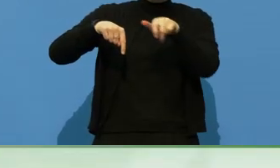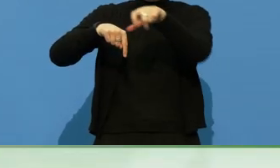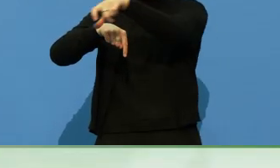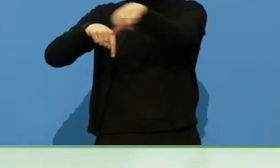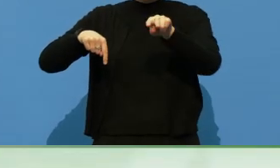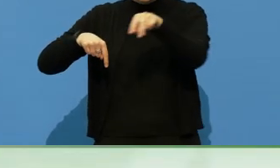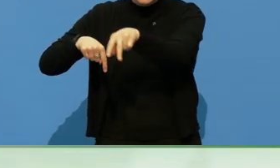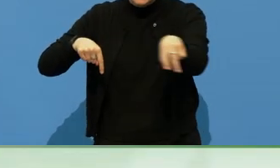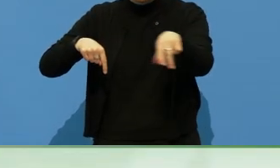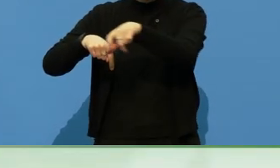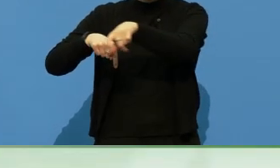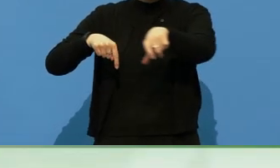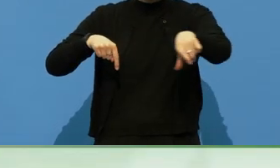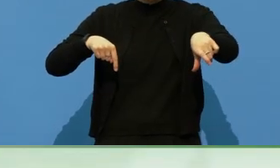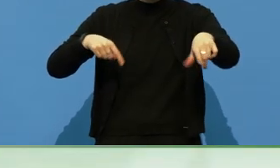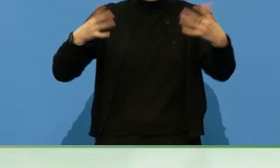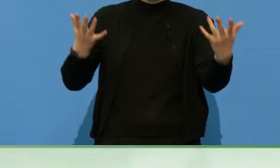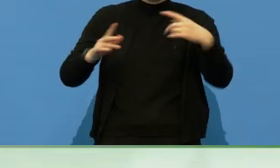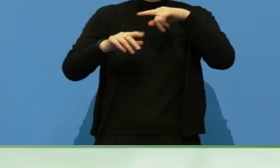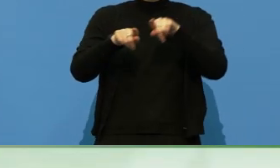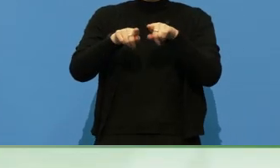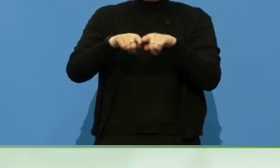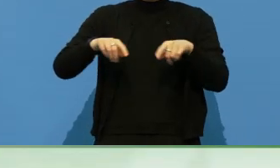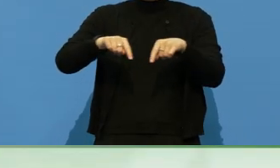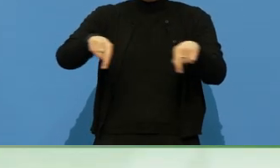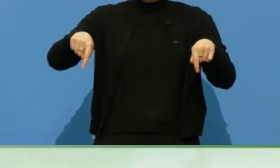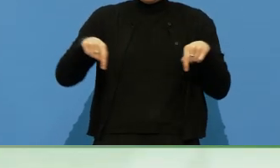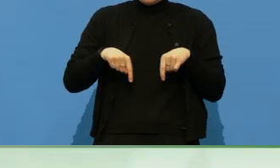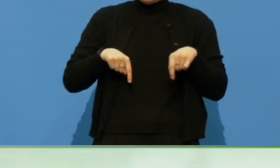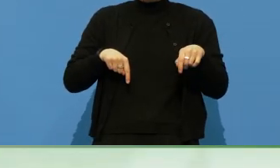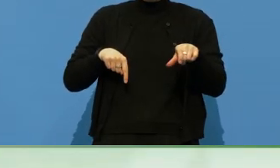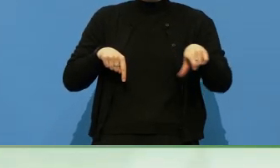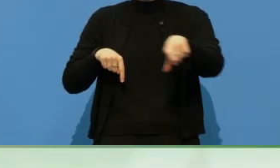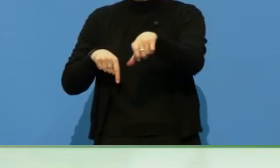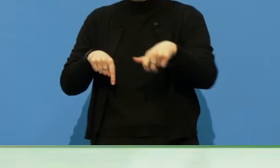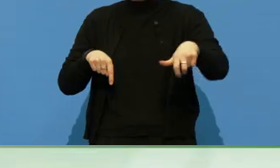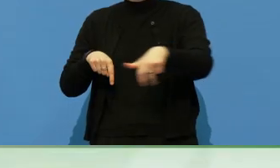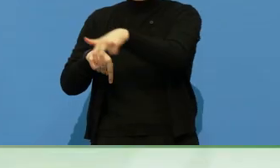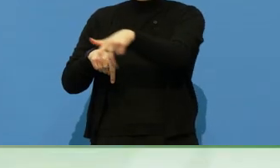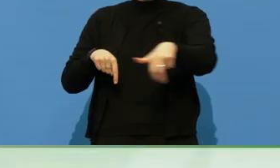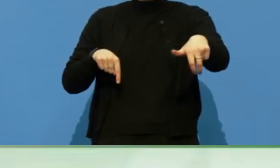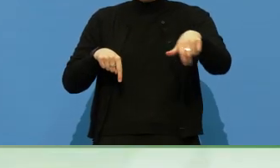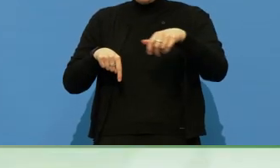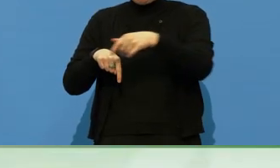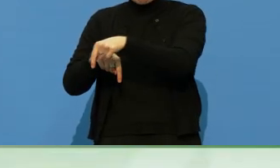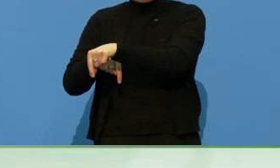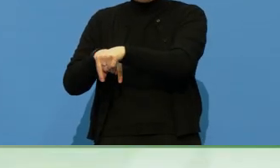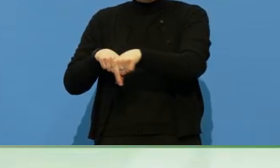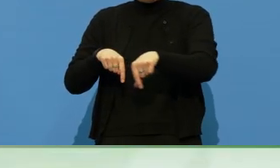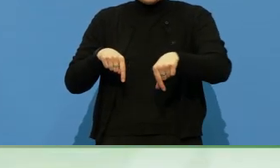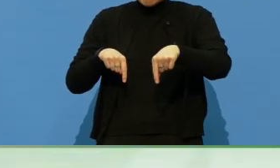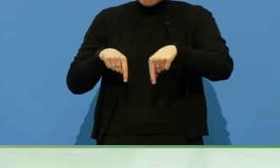in between the flat and the balcony. Because we are in our certification, we can't use